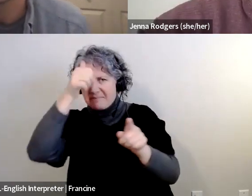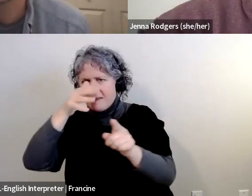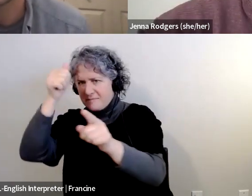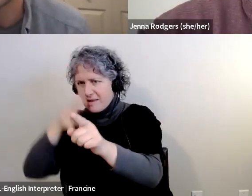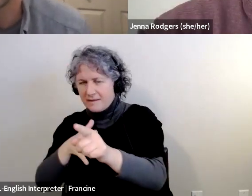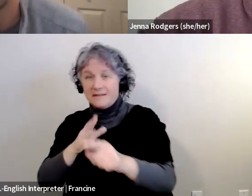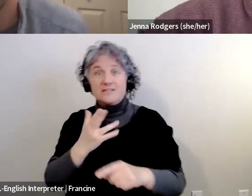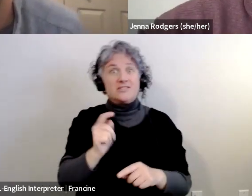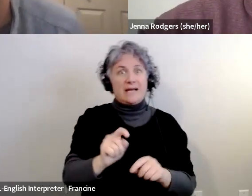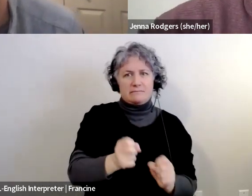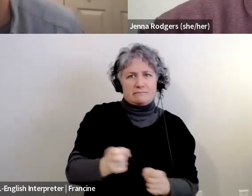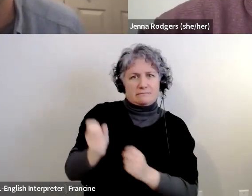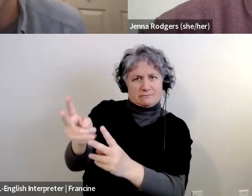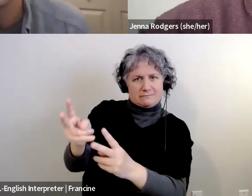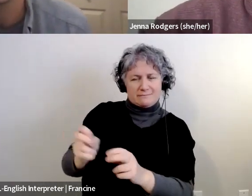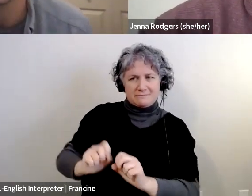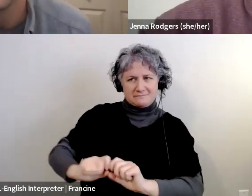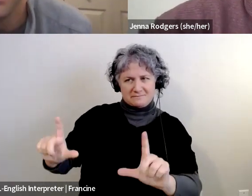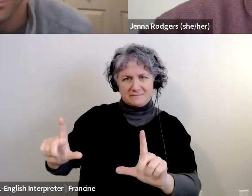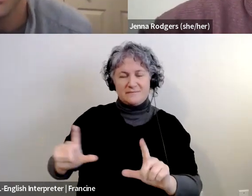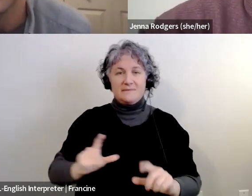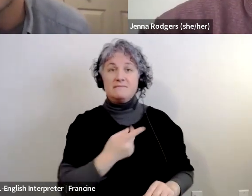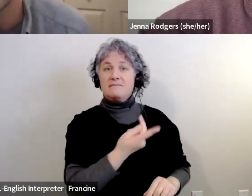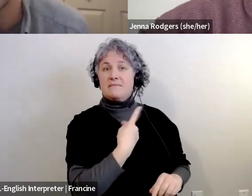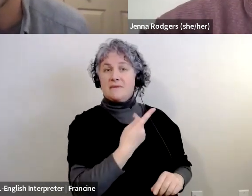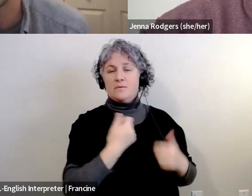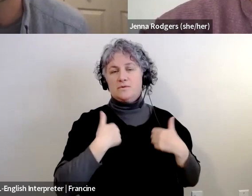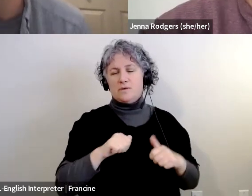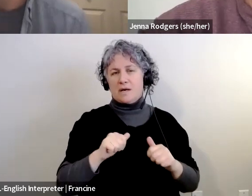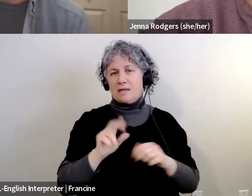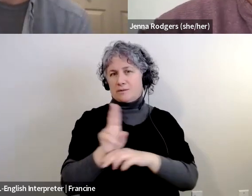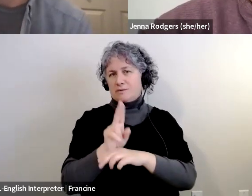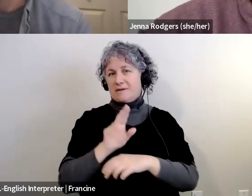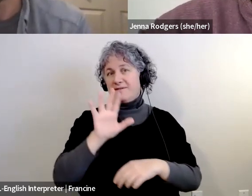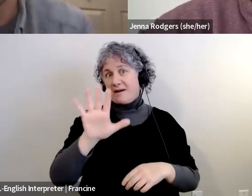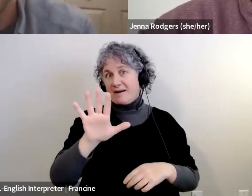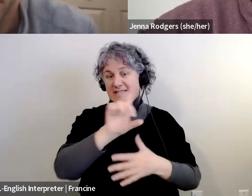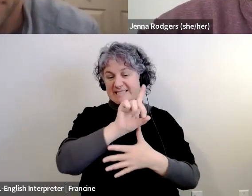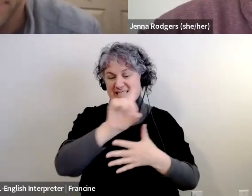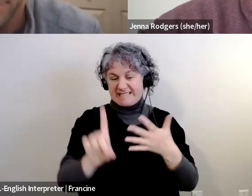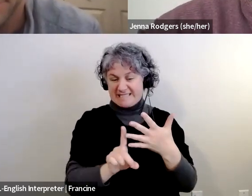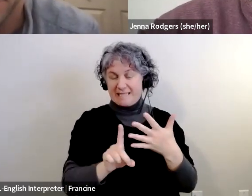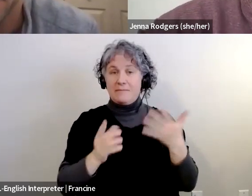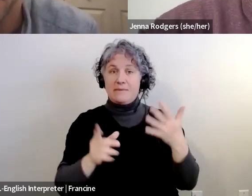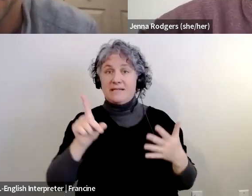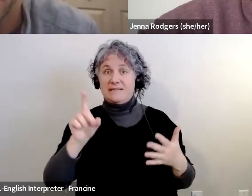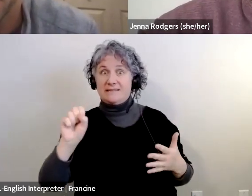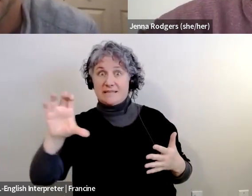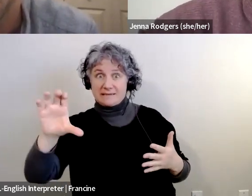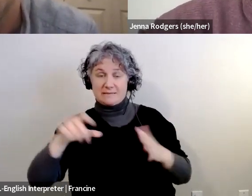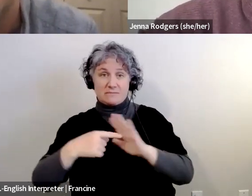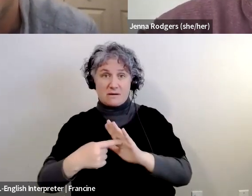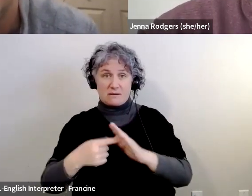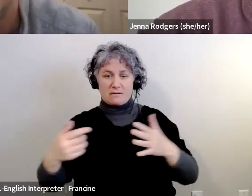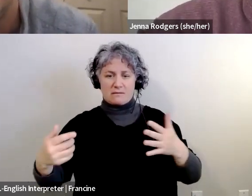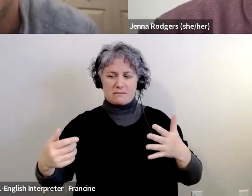so if Stafford and I were going to try to employ the 5 Ds and maybe the desk model, what would that look like? So Stafford, how